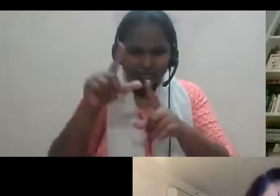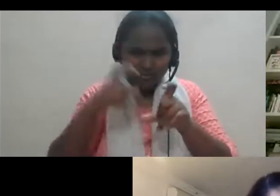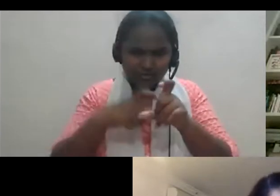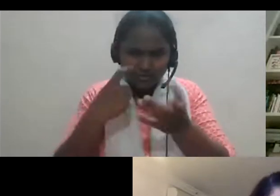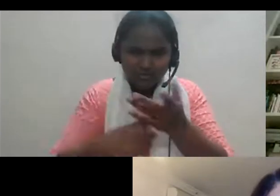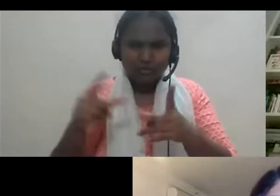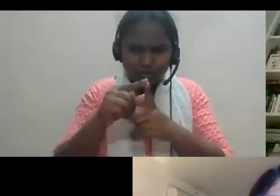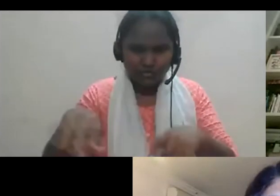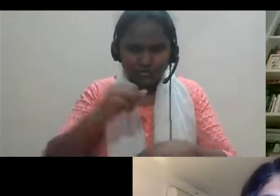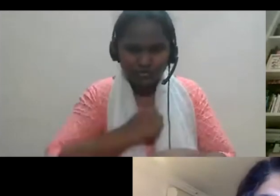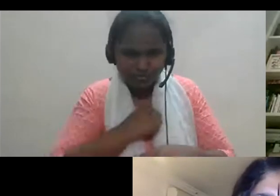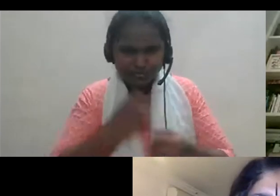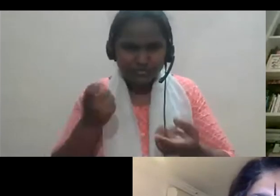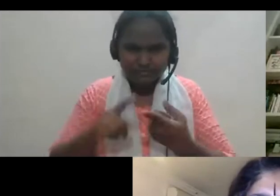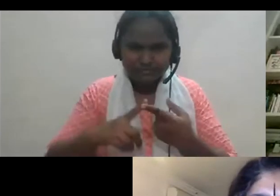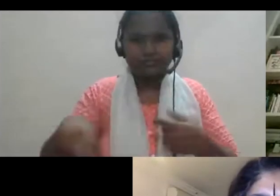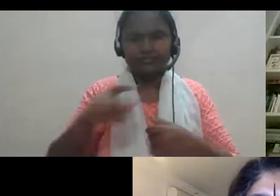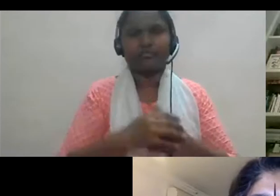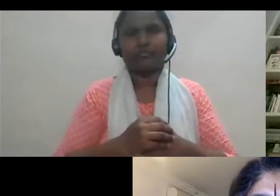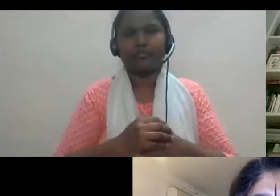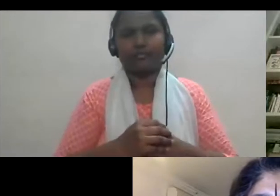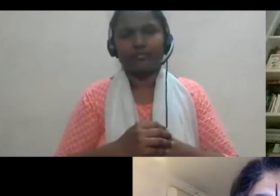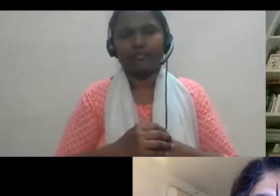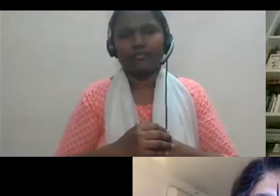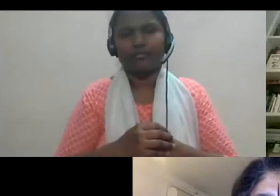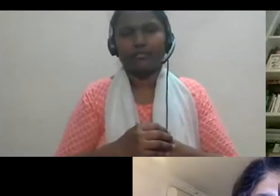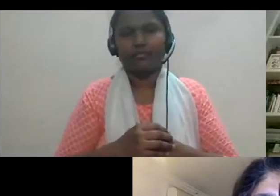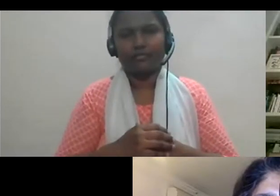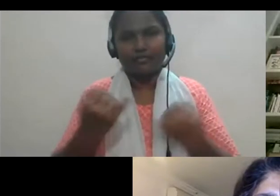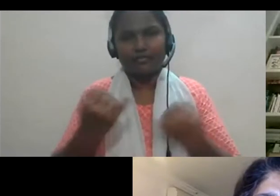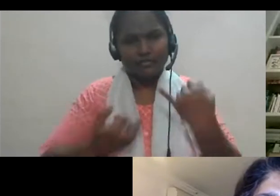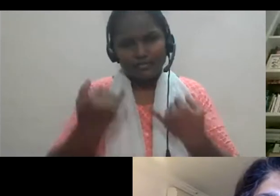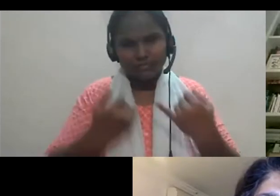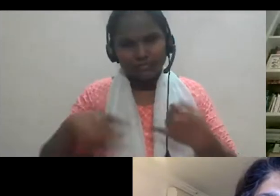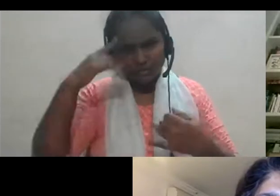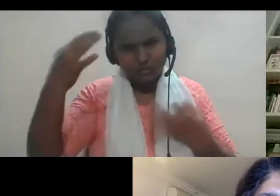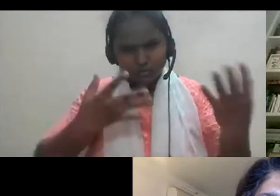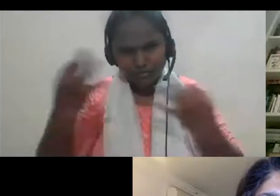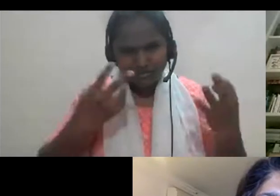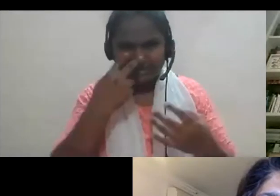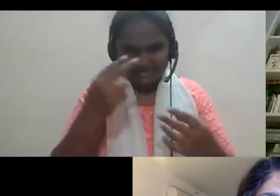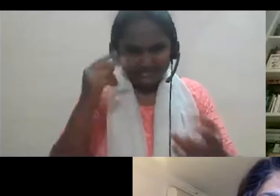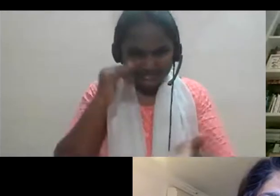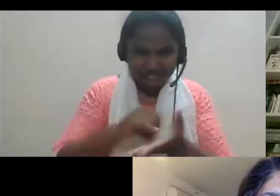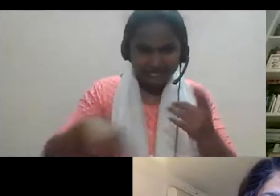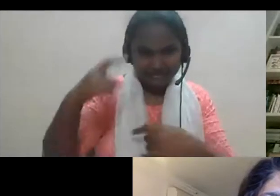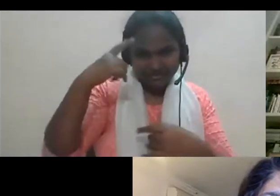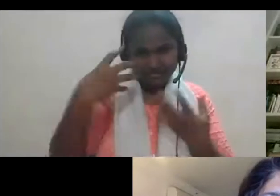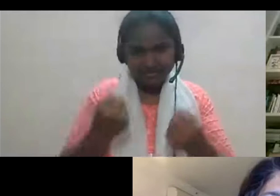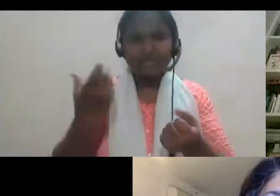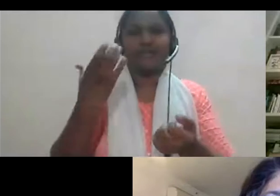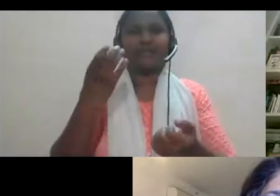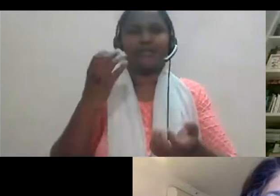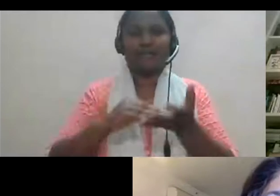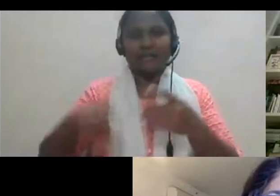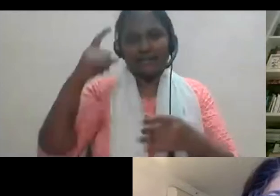our own situation. And interesting when you when you see that as a, let's say, as a study,